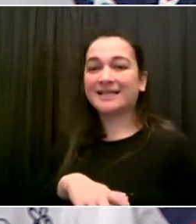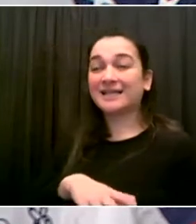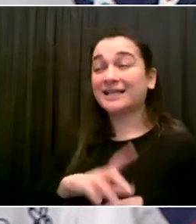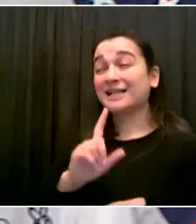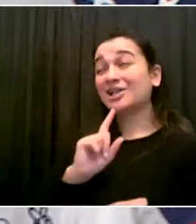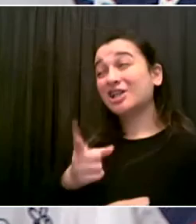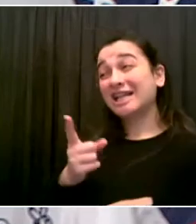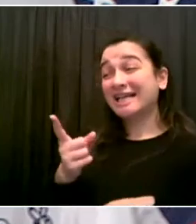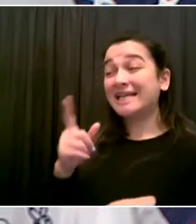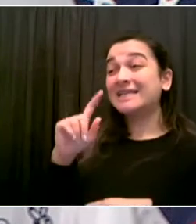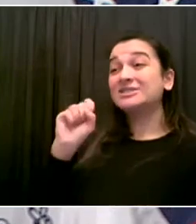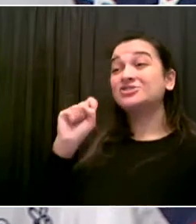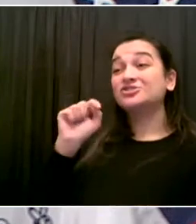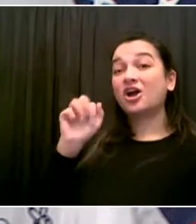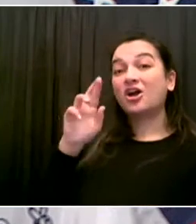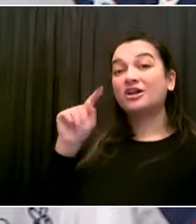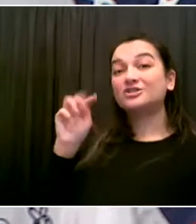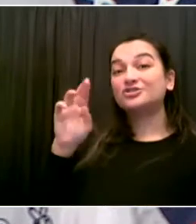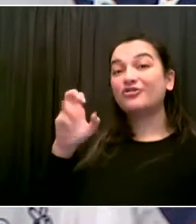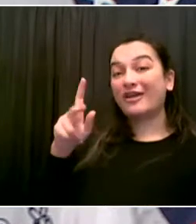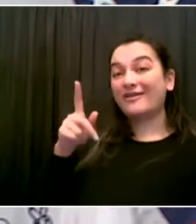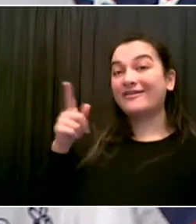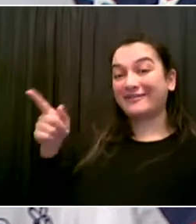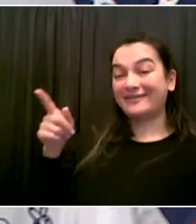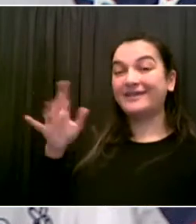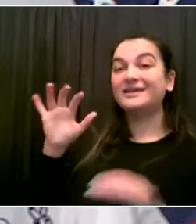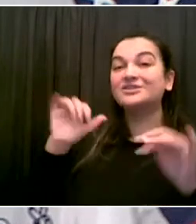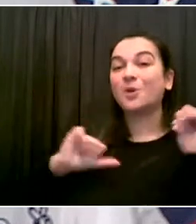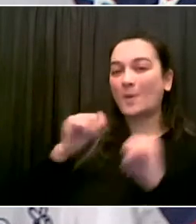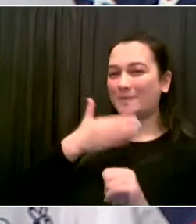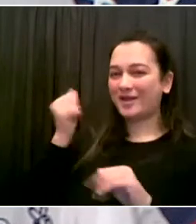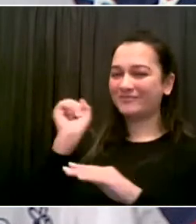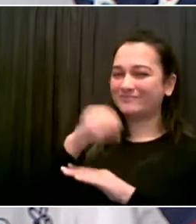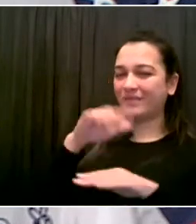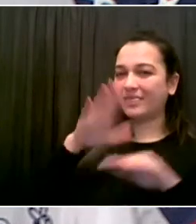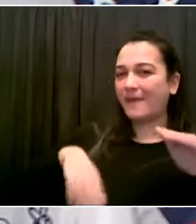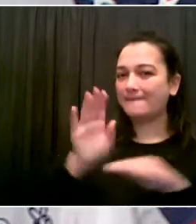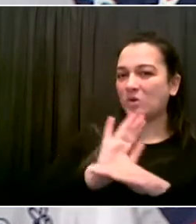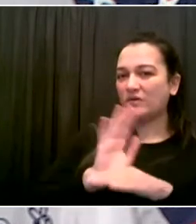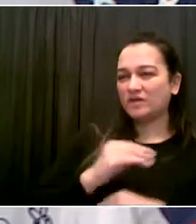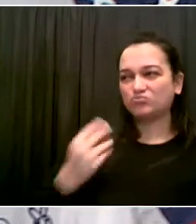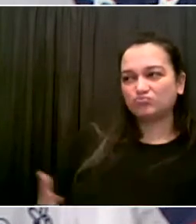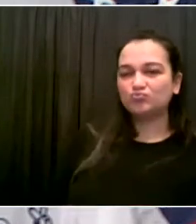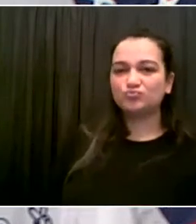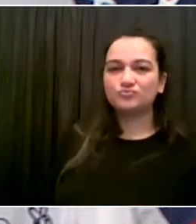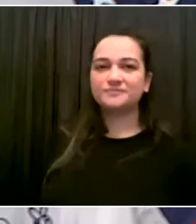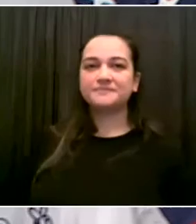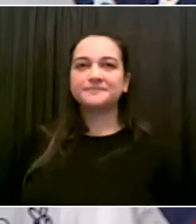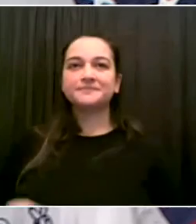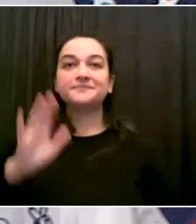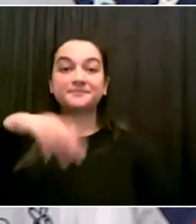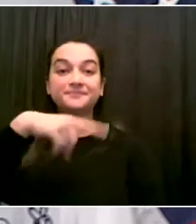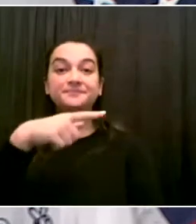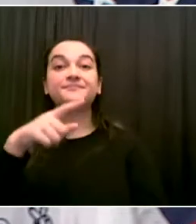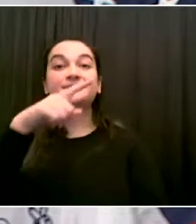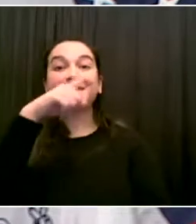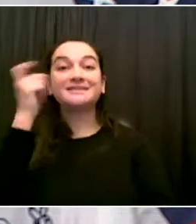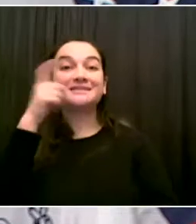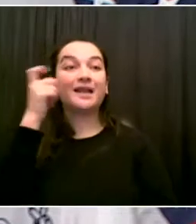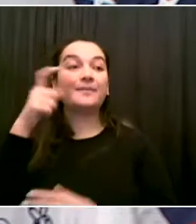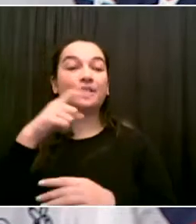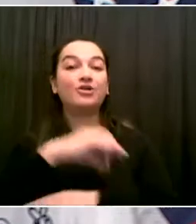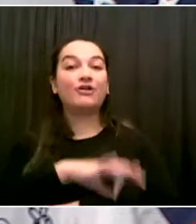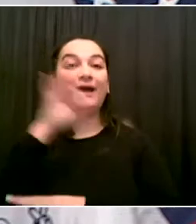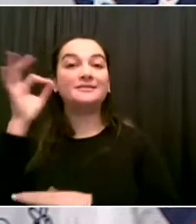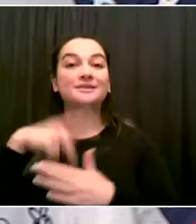do you expect to enroll into it, and what's the price tag for it? So I'll start and turn to the